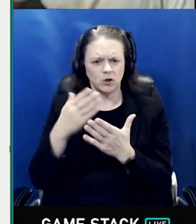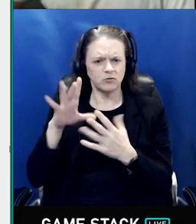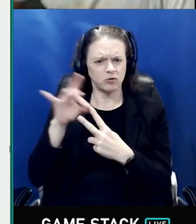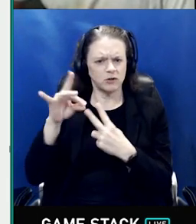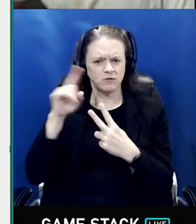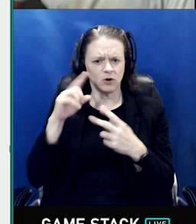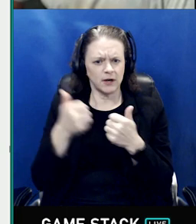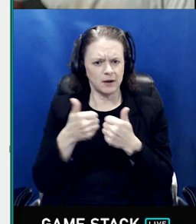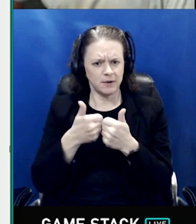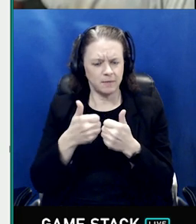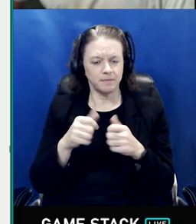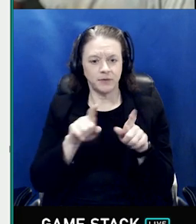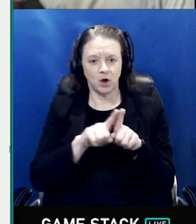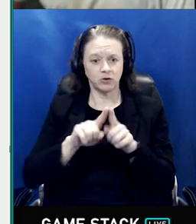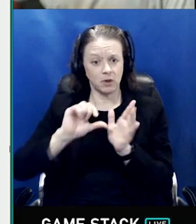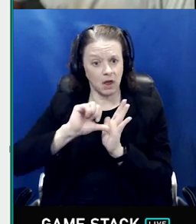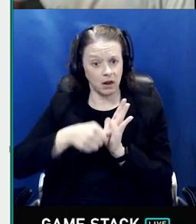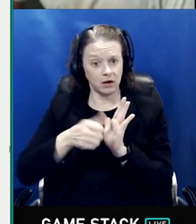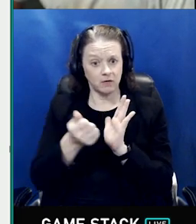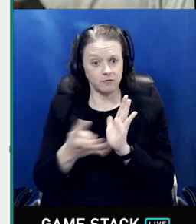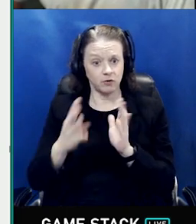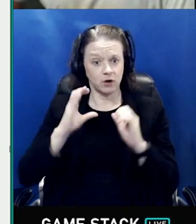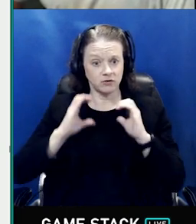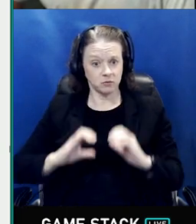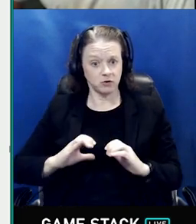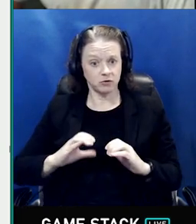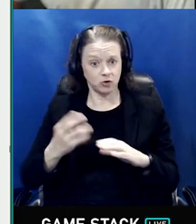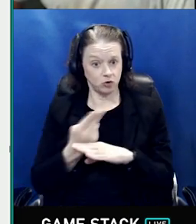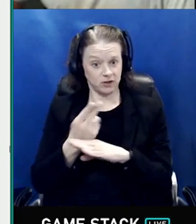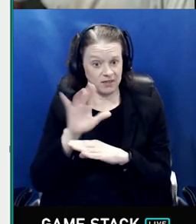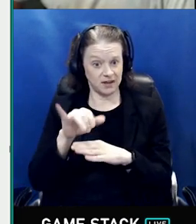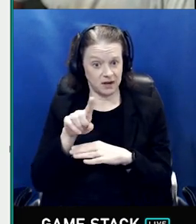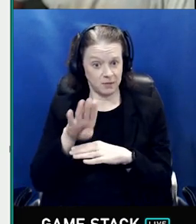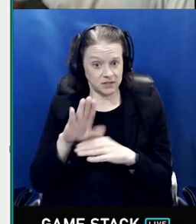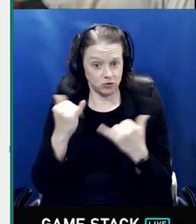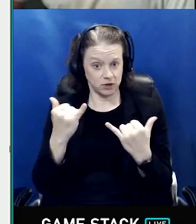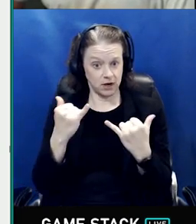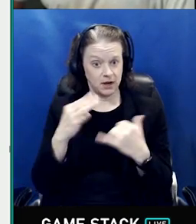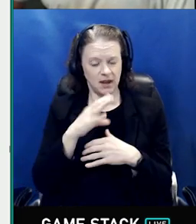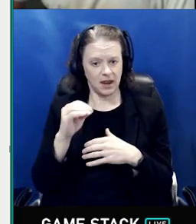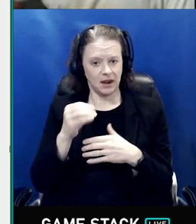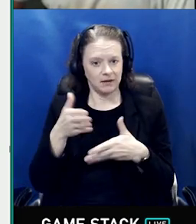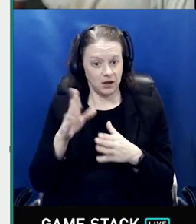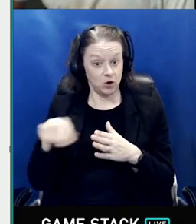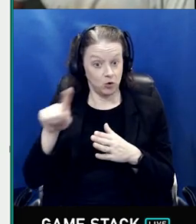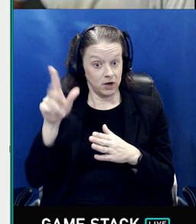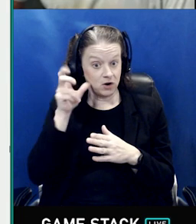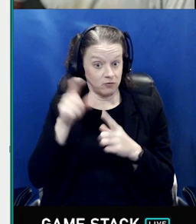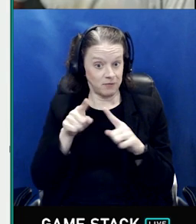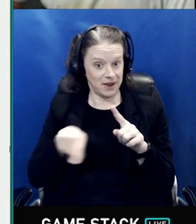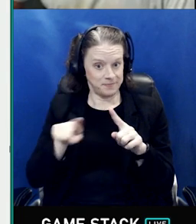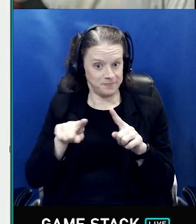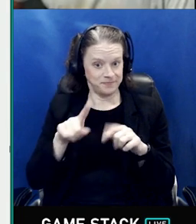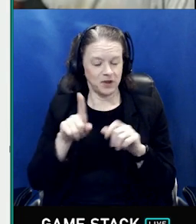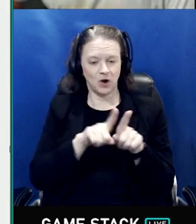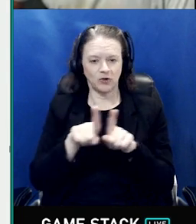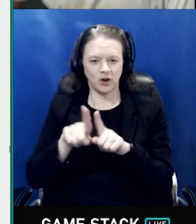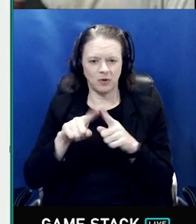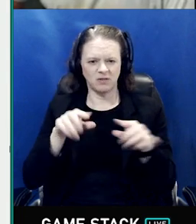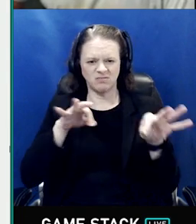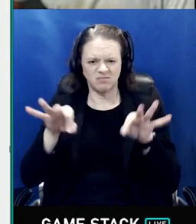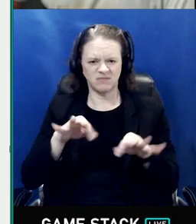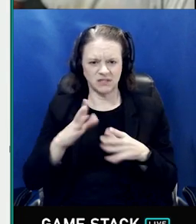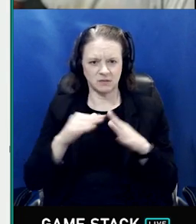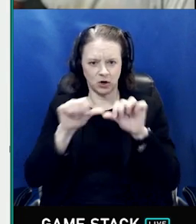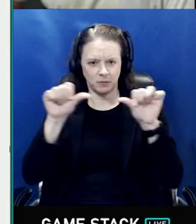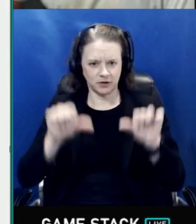it today and let you hear from one of them. And then finally, I'll share some architectural reference diagrams and then leave you with some good